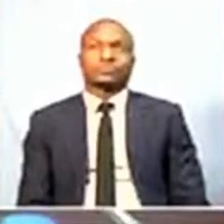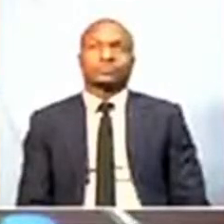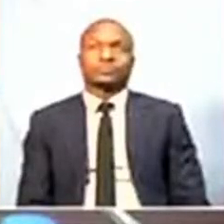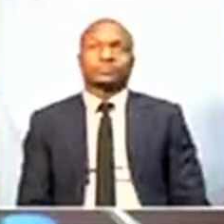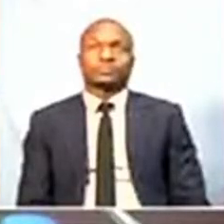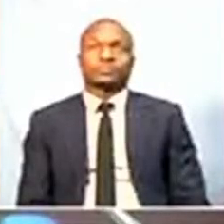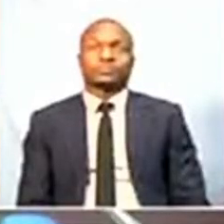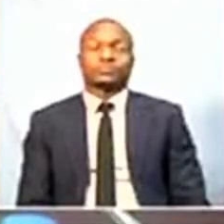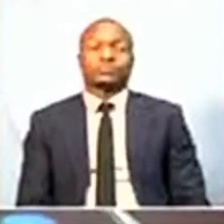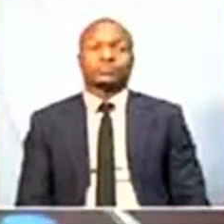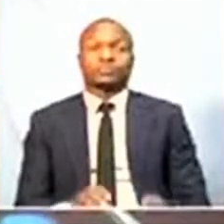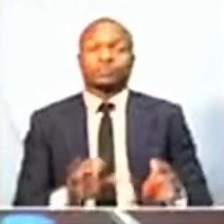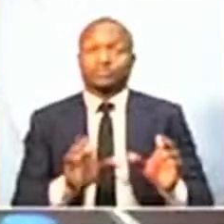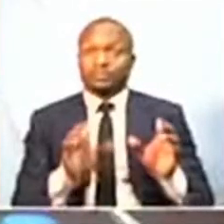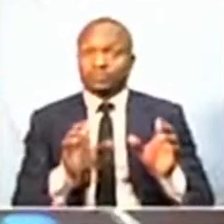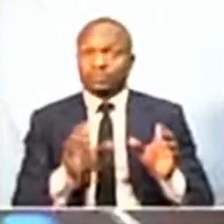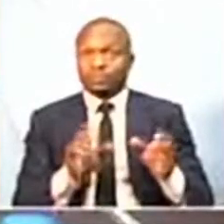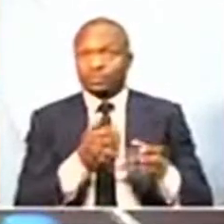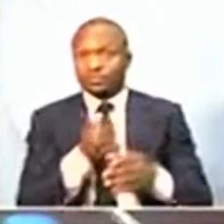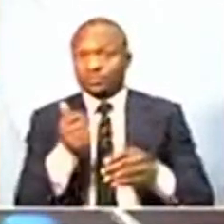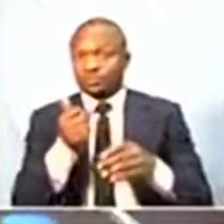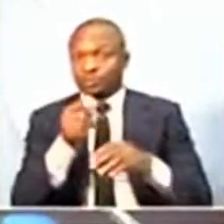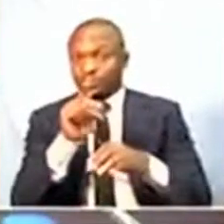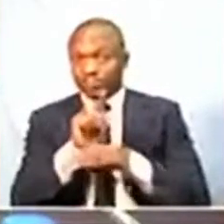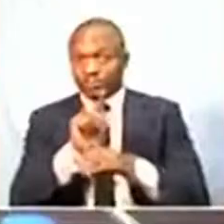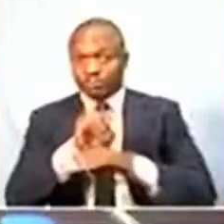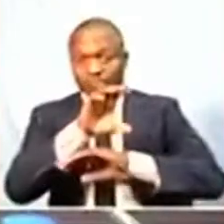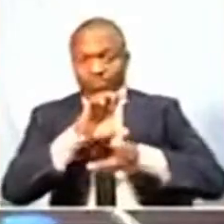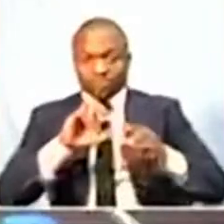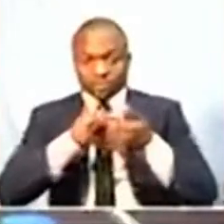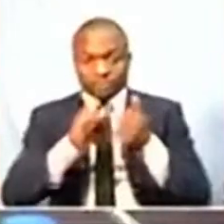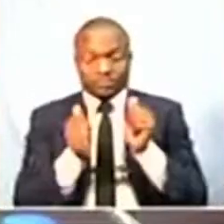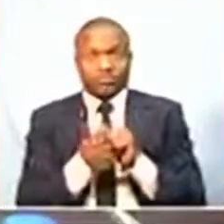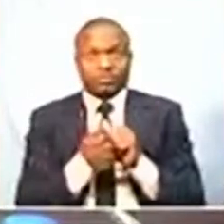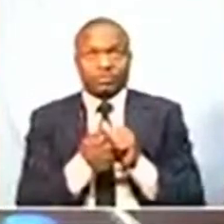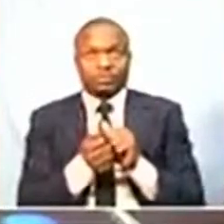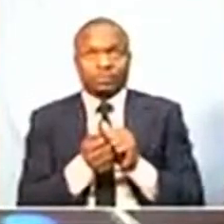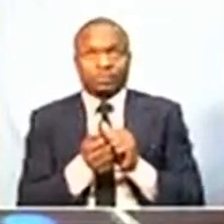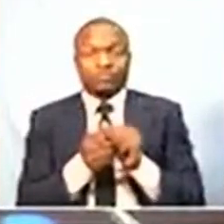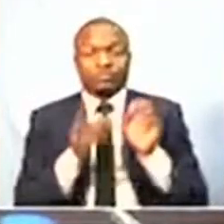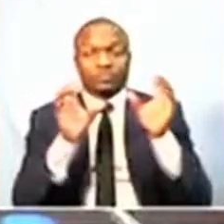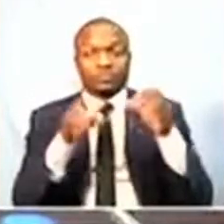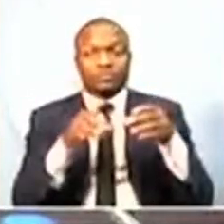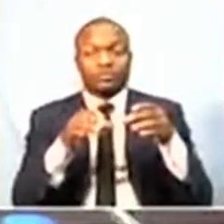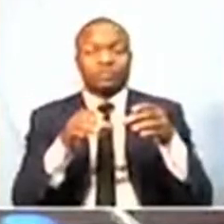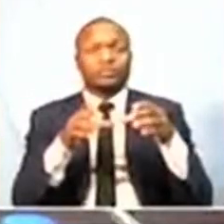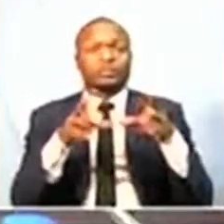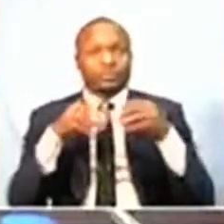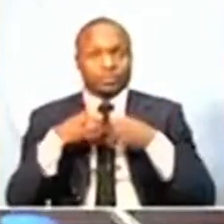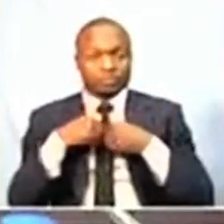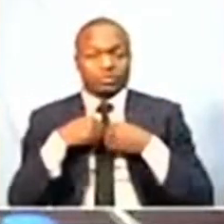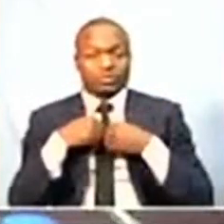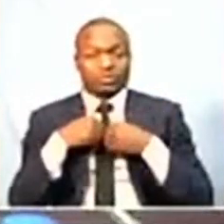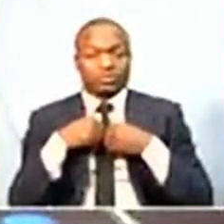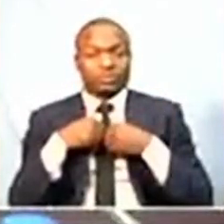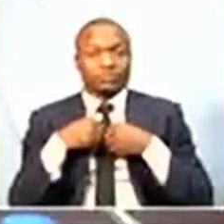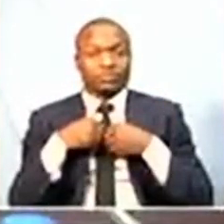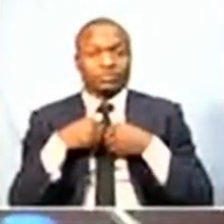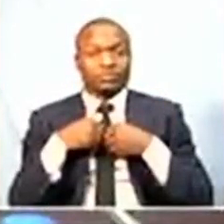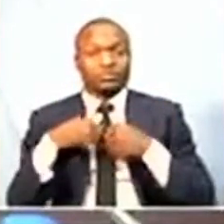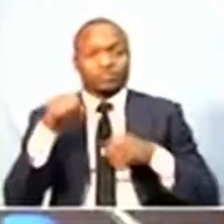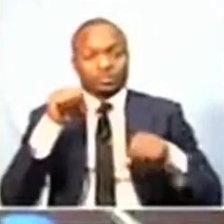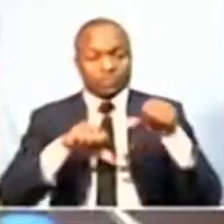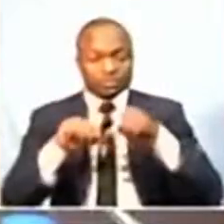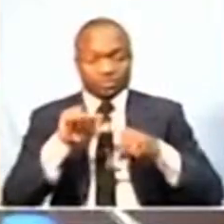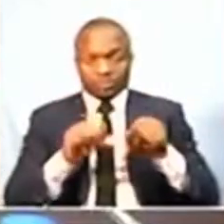Community projects, Chair, cause of the query, Council wishes to acknowledge the auditor's findings and report that some projects could not